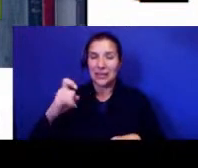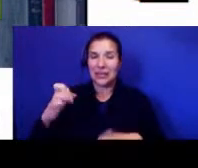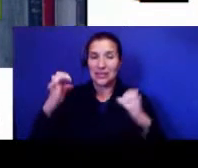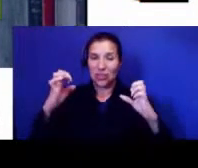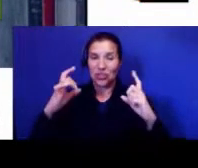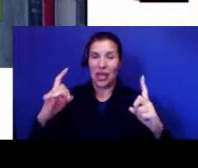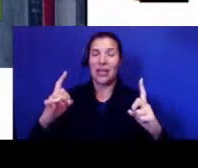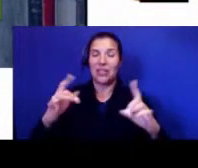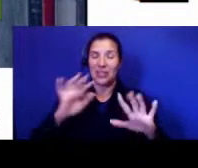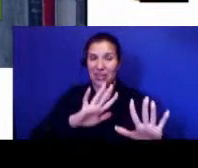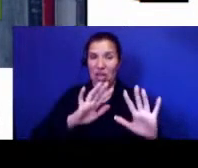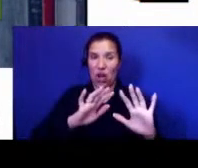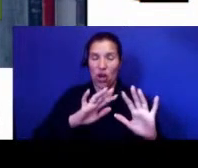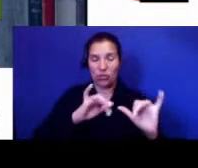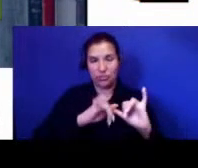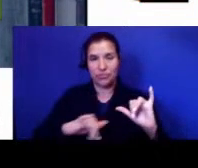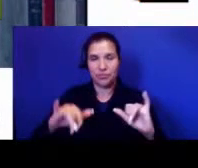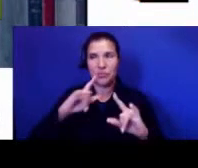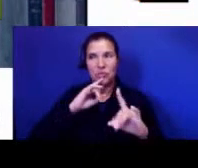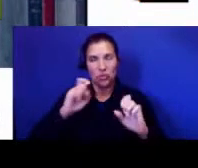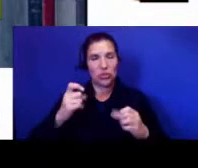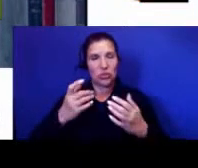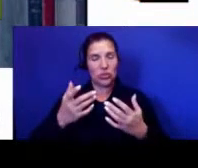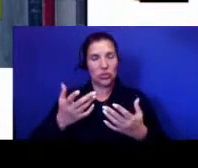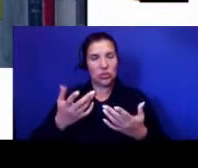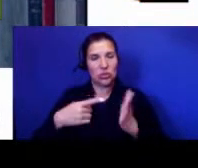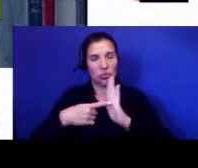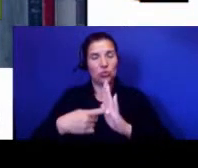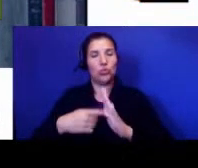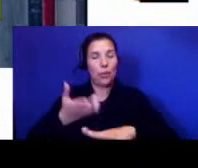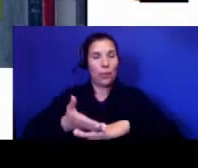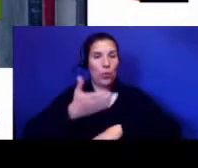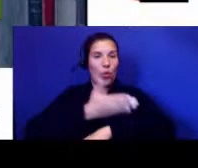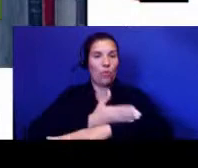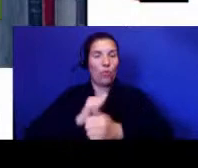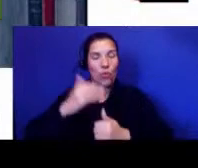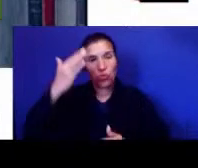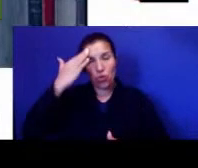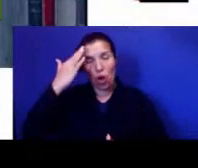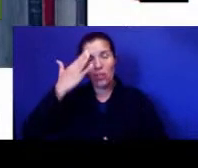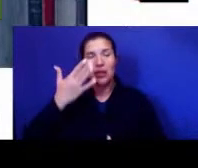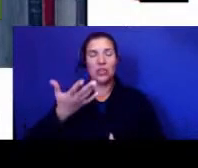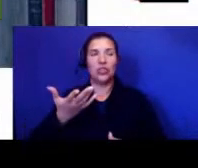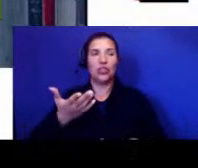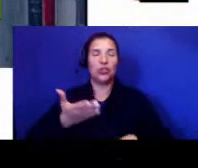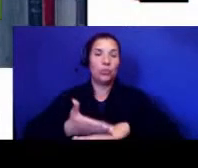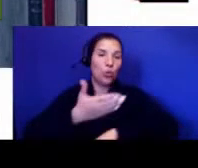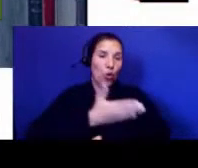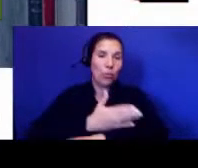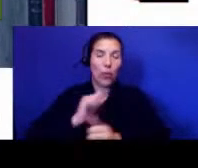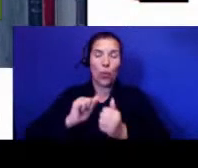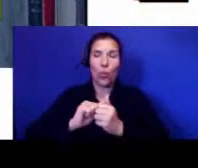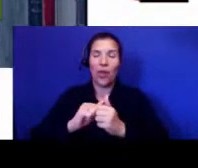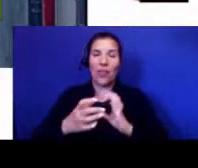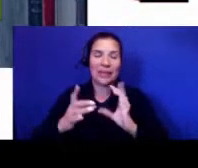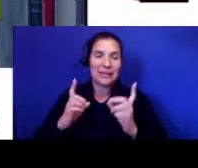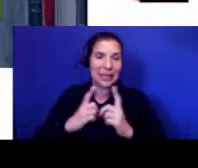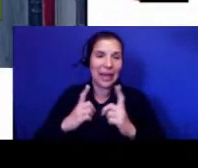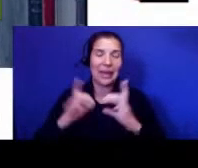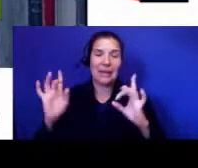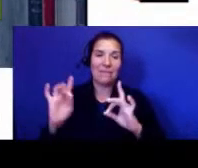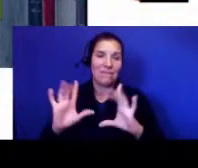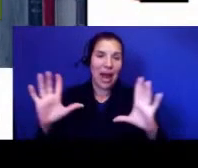ones that can result in improvements in knowledge and attitudes towards dating violence and intimate partner violence by